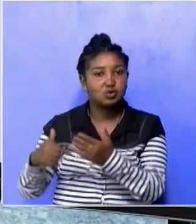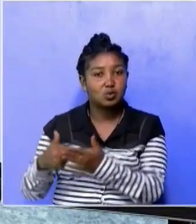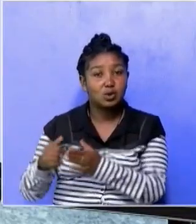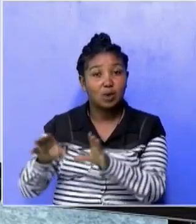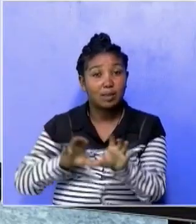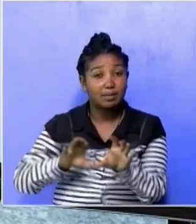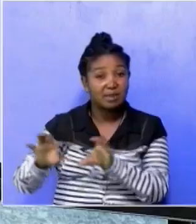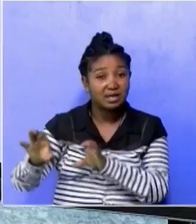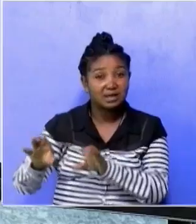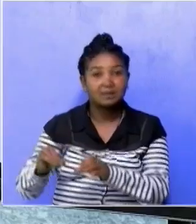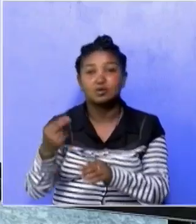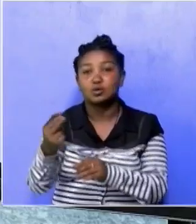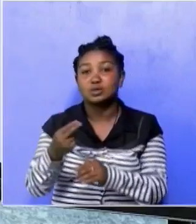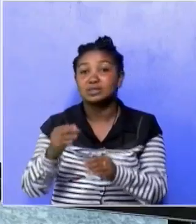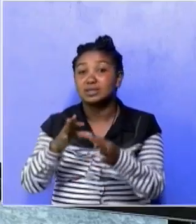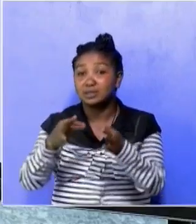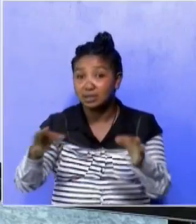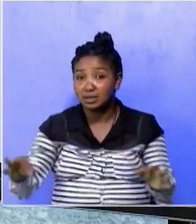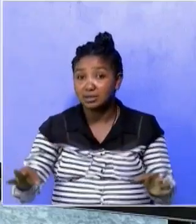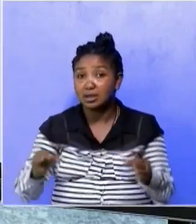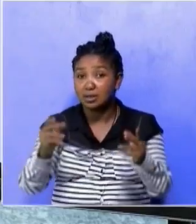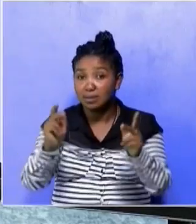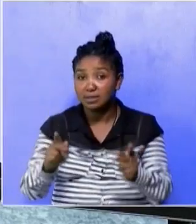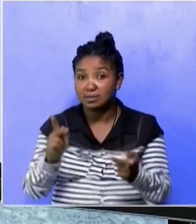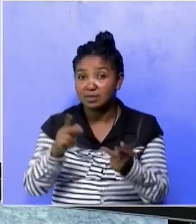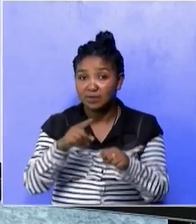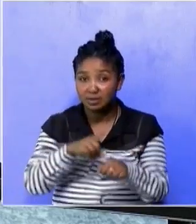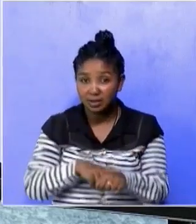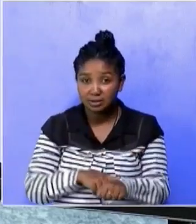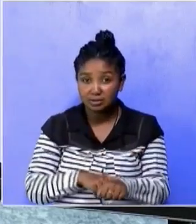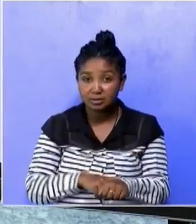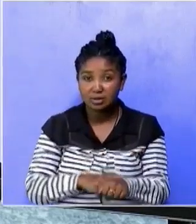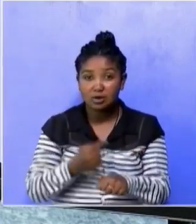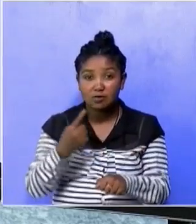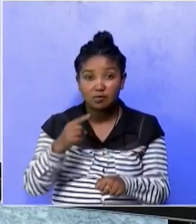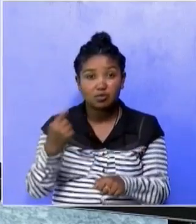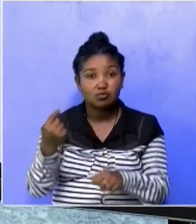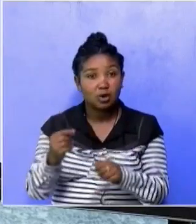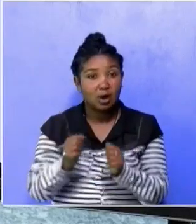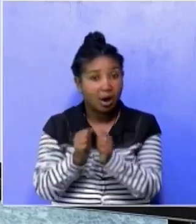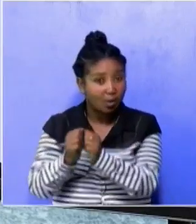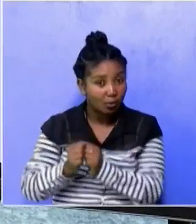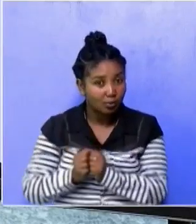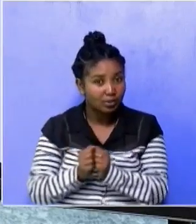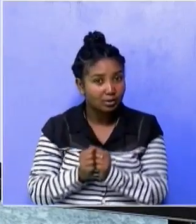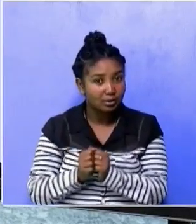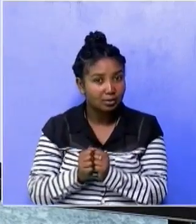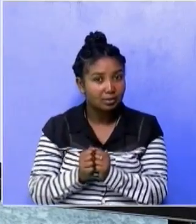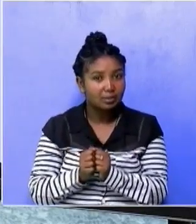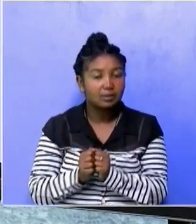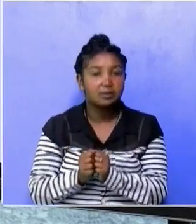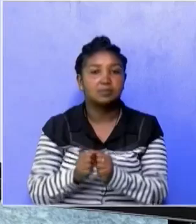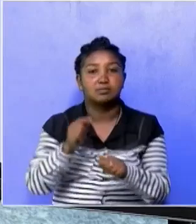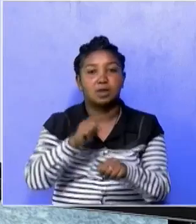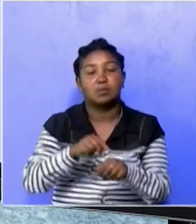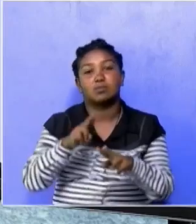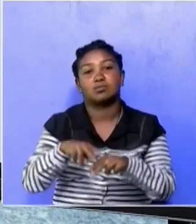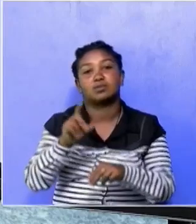making or using the sentence in the case of present perfect tense, for it usually goes with what? The period of